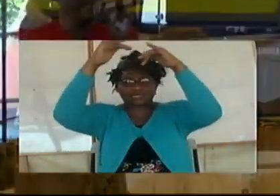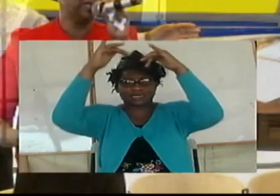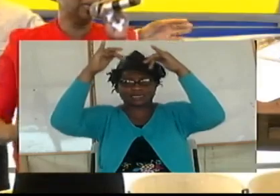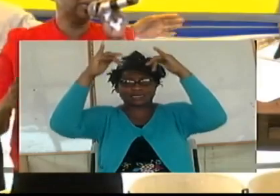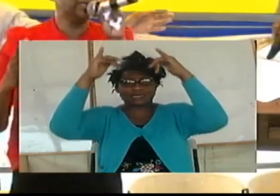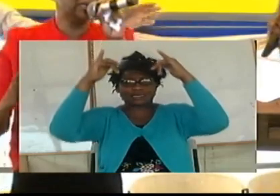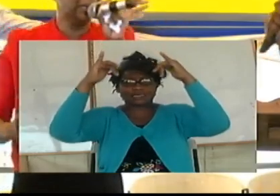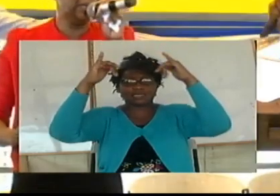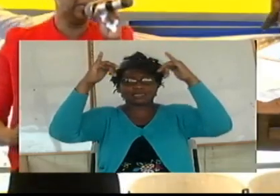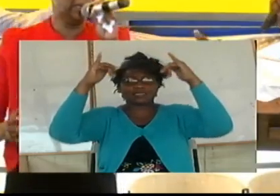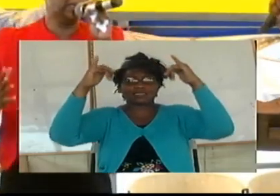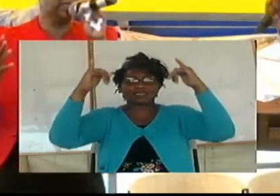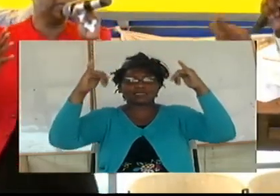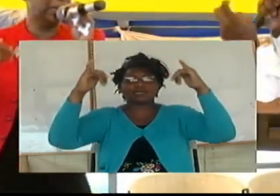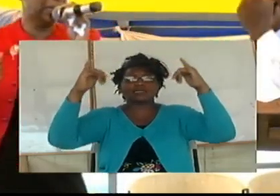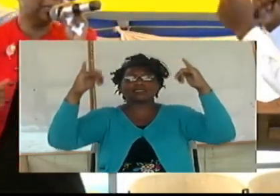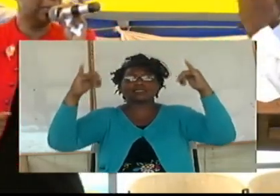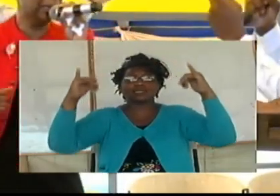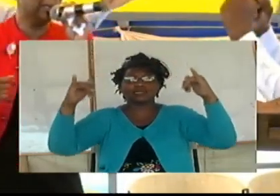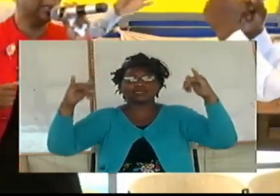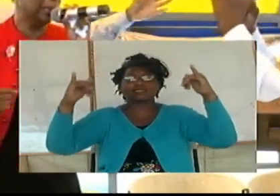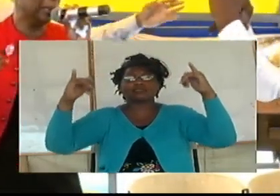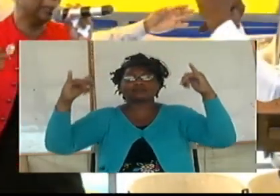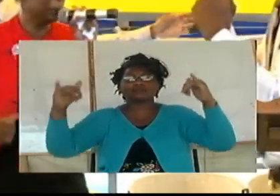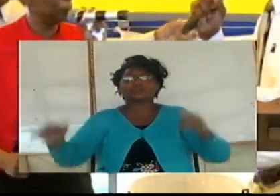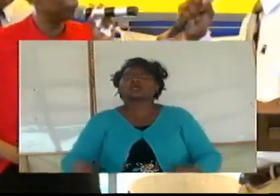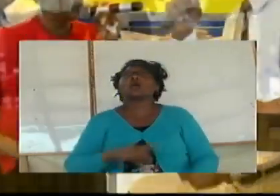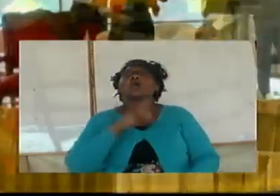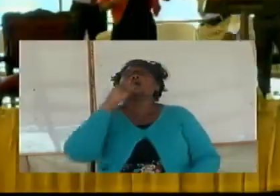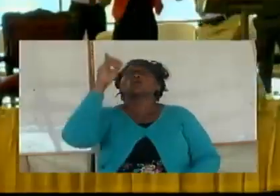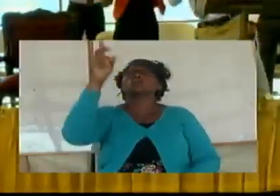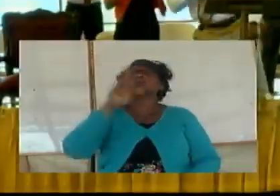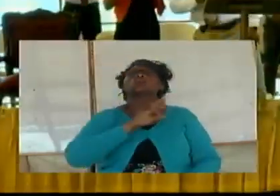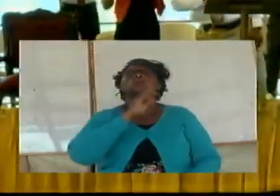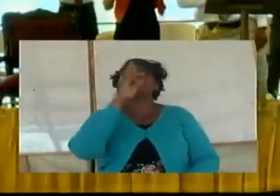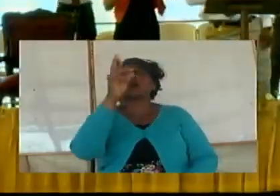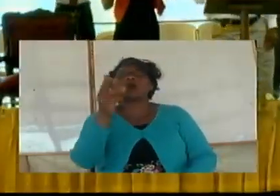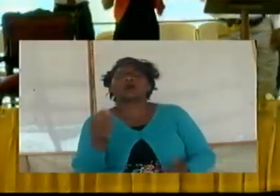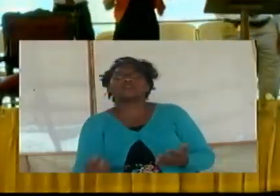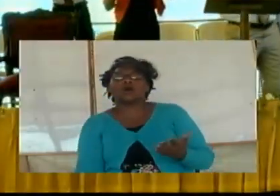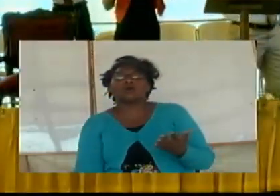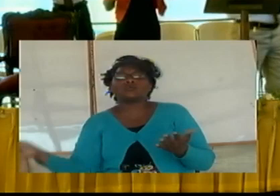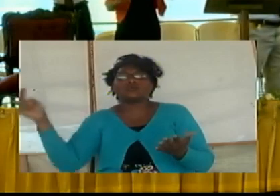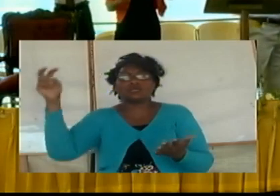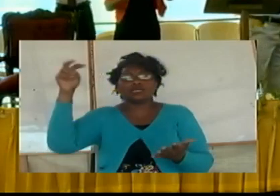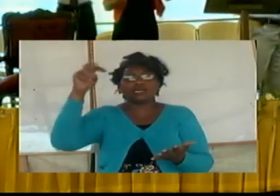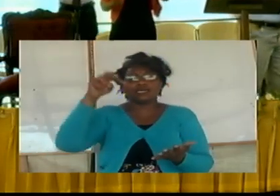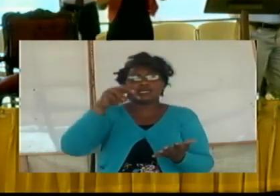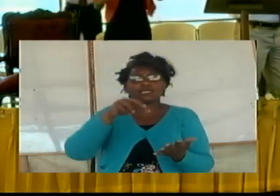majesty. You are the risen King. You are the